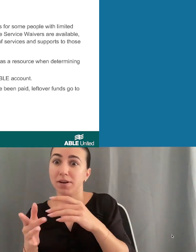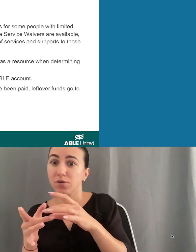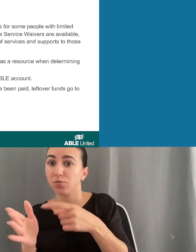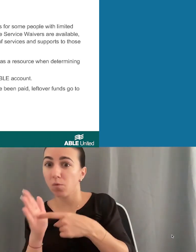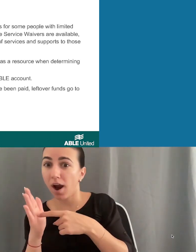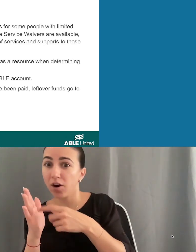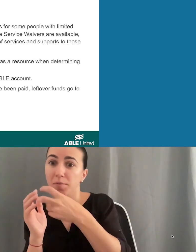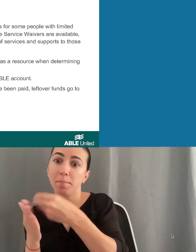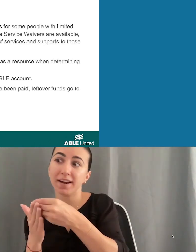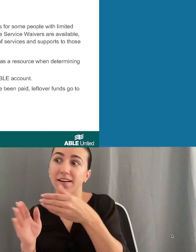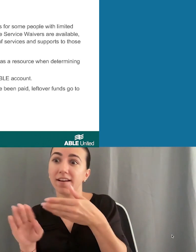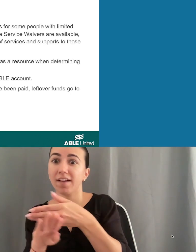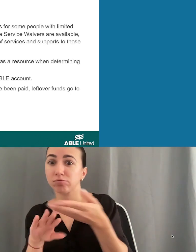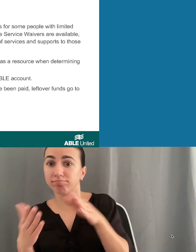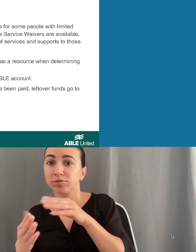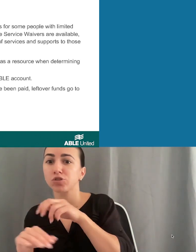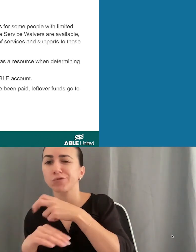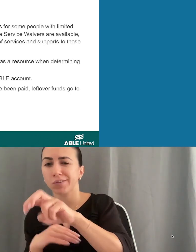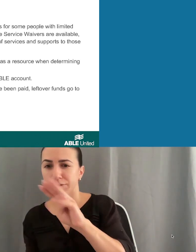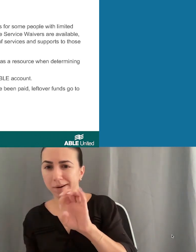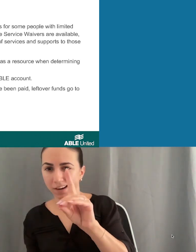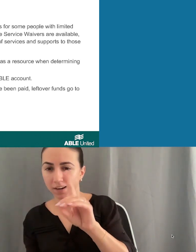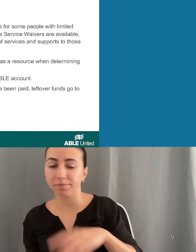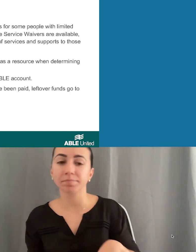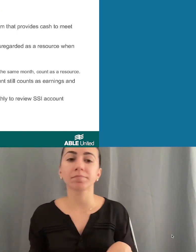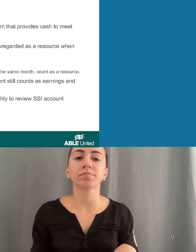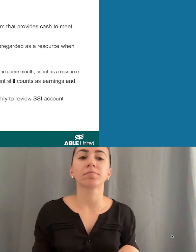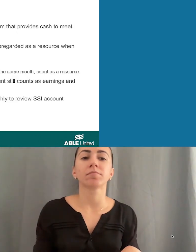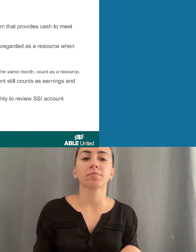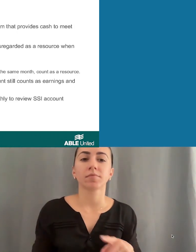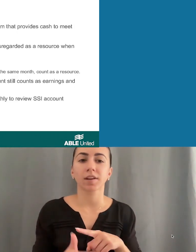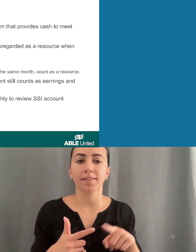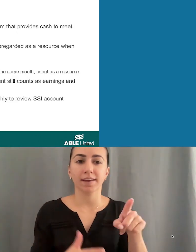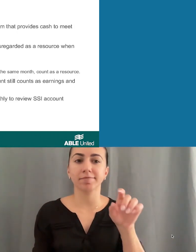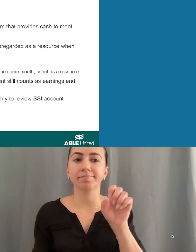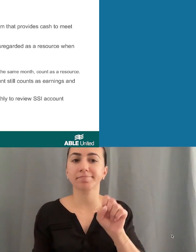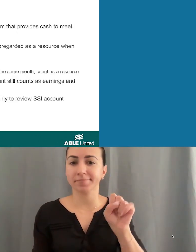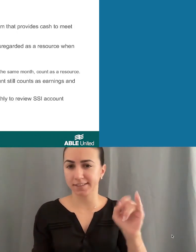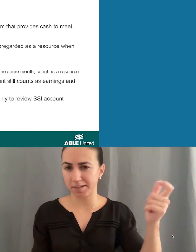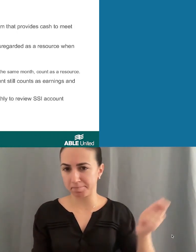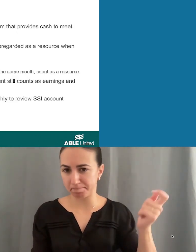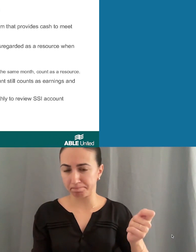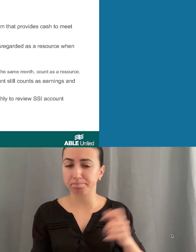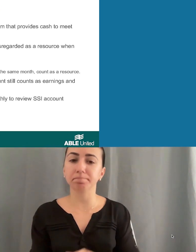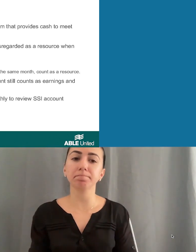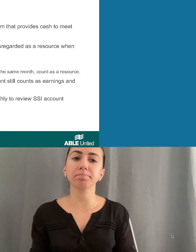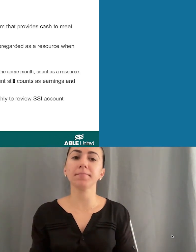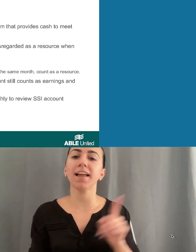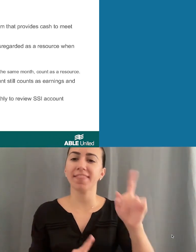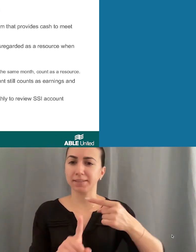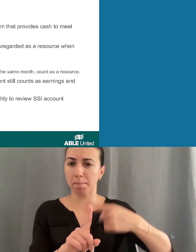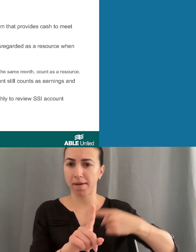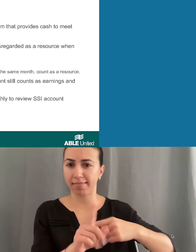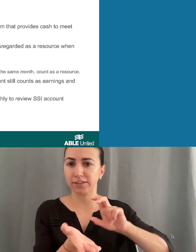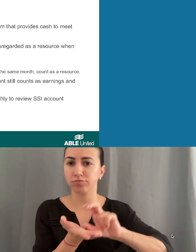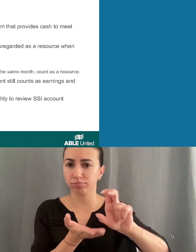mind as well. The other public benefit I want to talk about is Supplemental Security Income, SSI. Now, that's a monthly check that